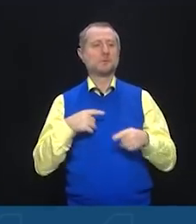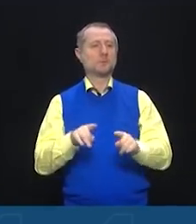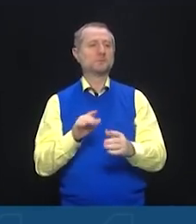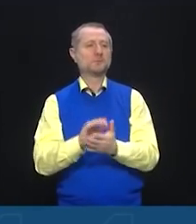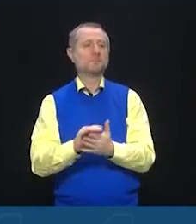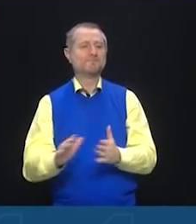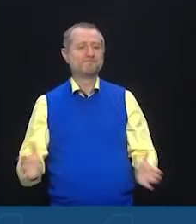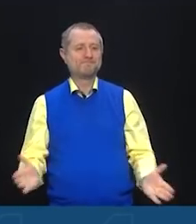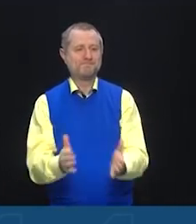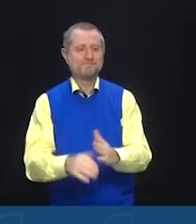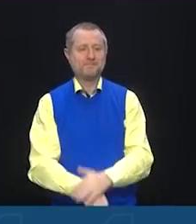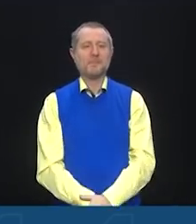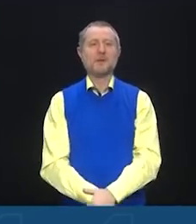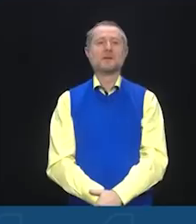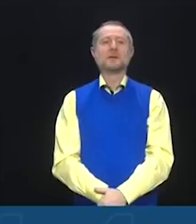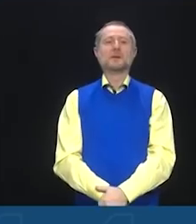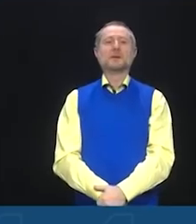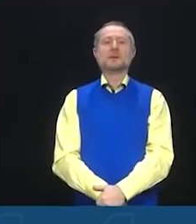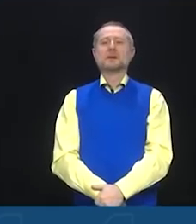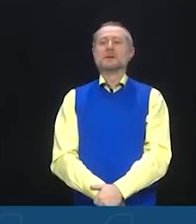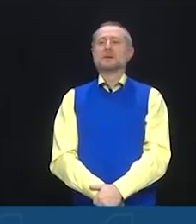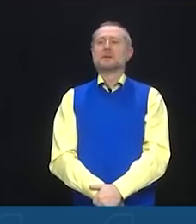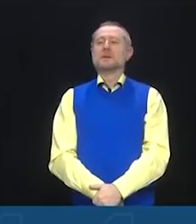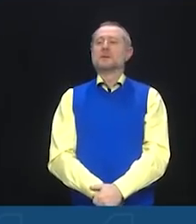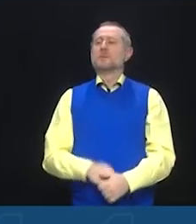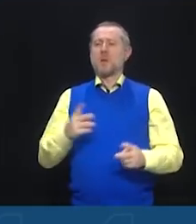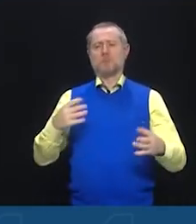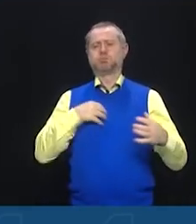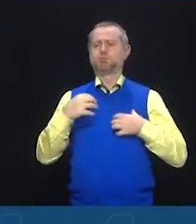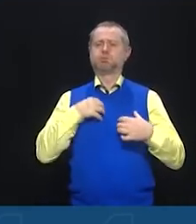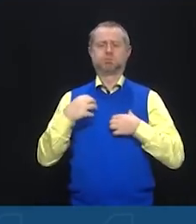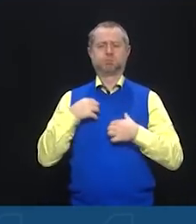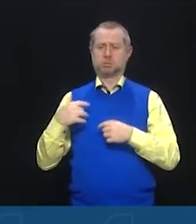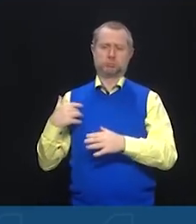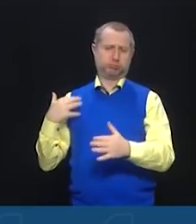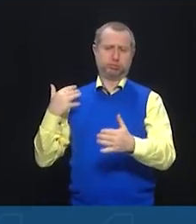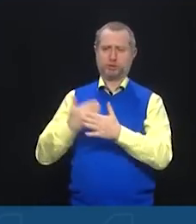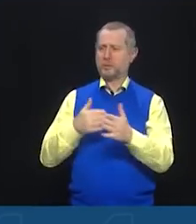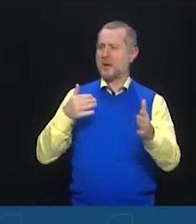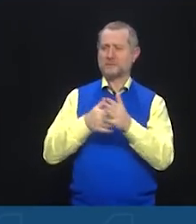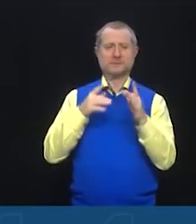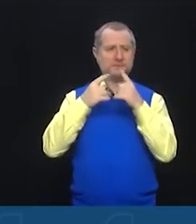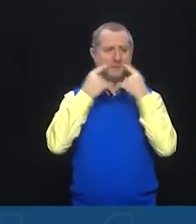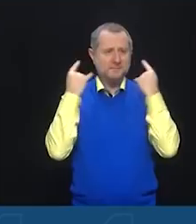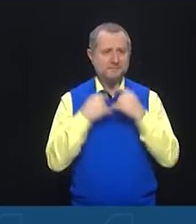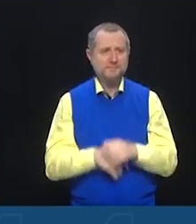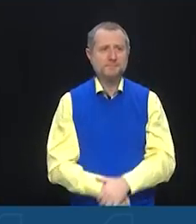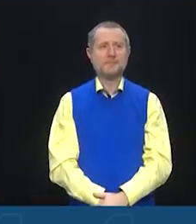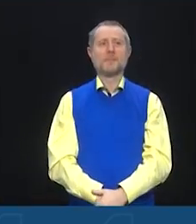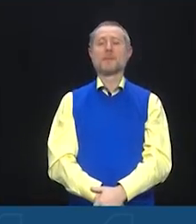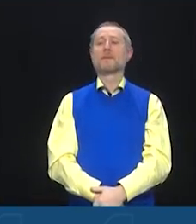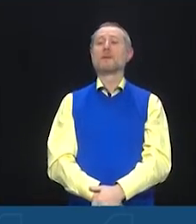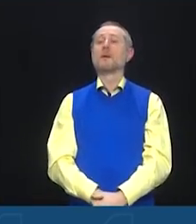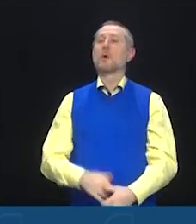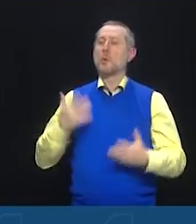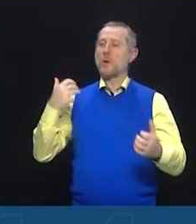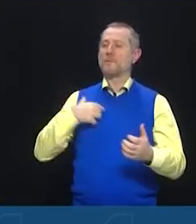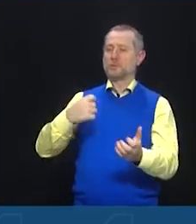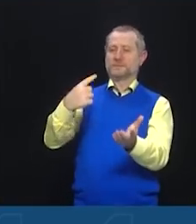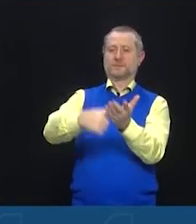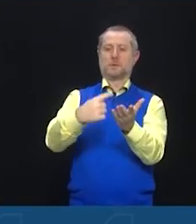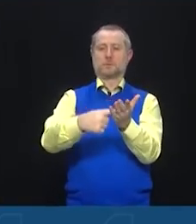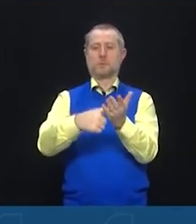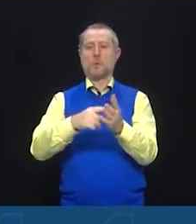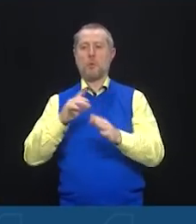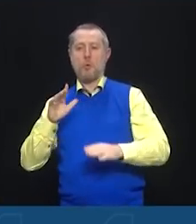we withstood a lot of criticism, a lot of objections to this, but we're going to talk about where we came from in that last 6